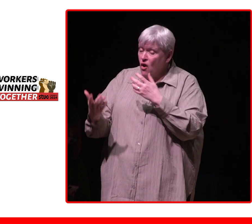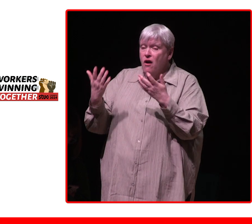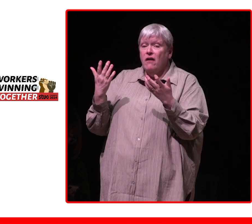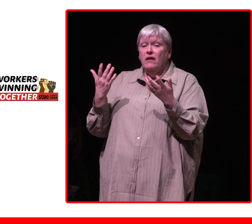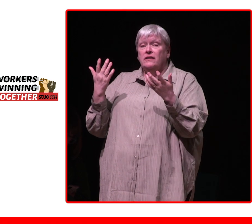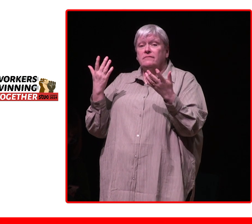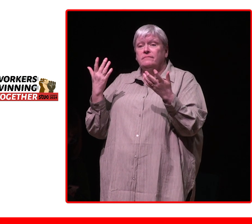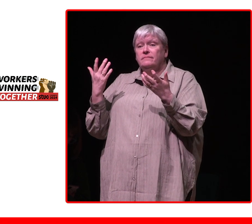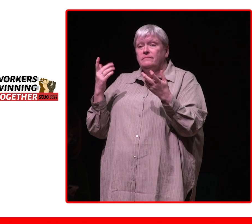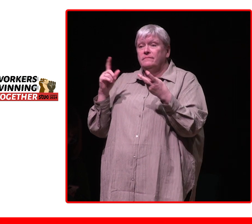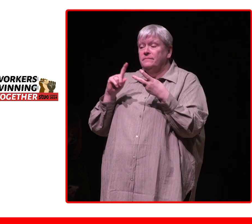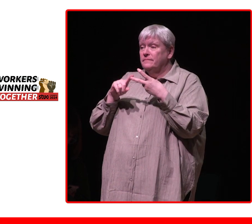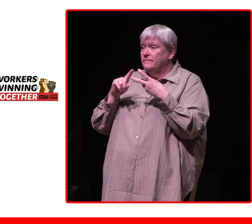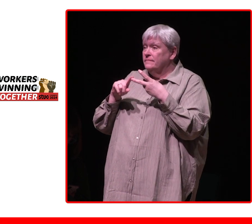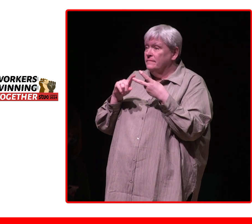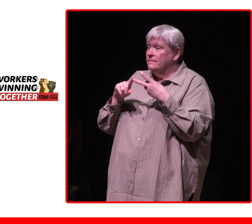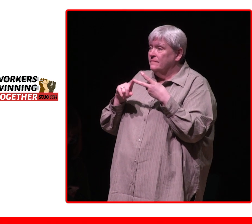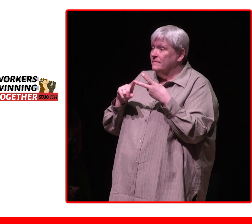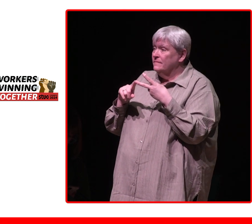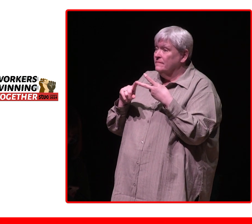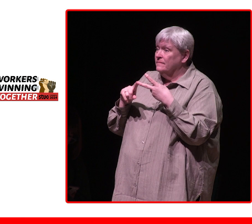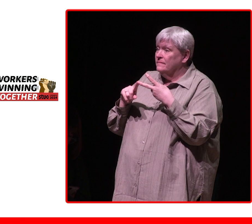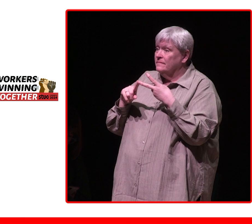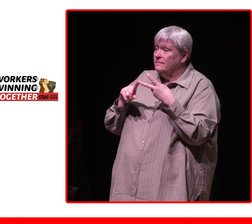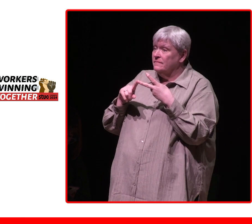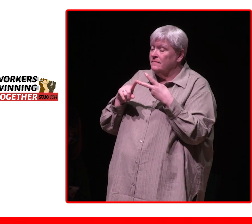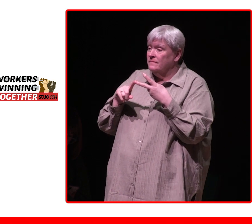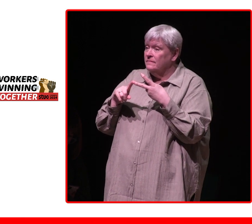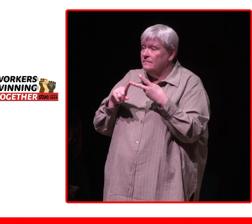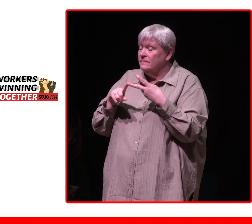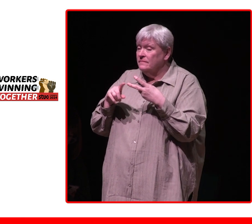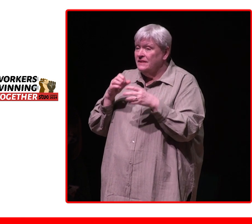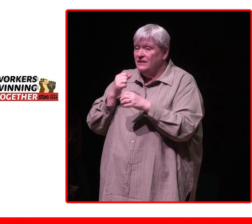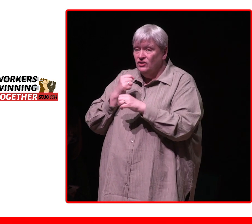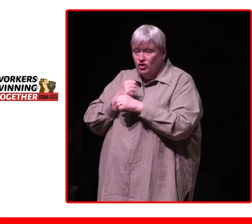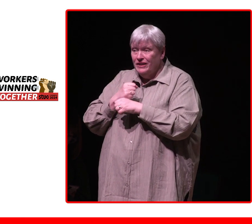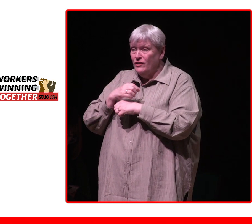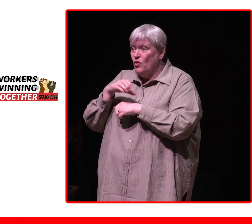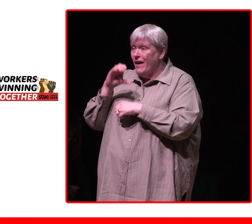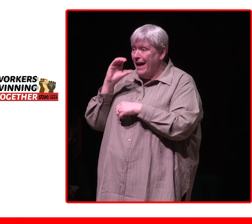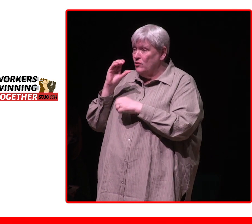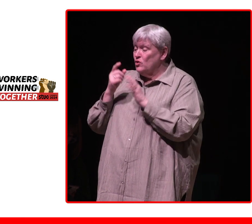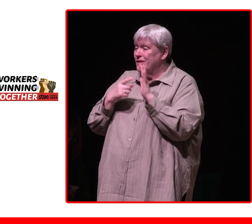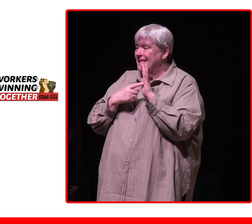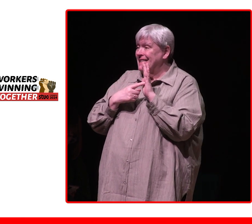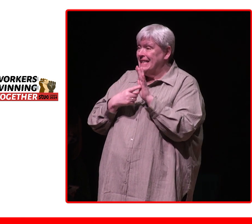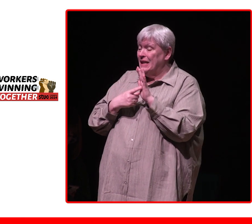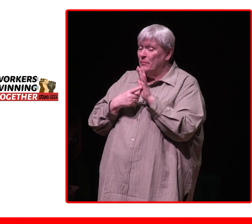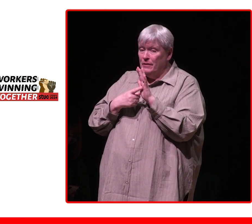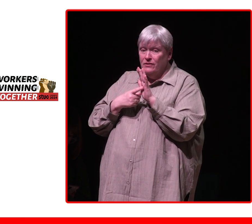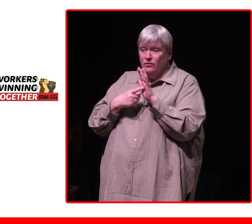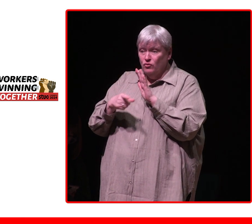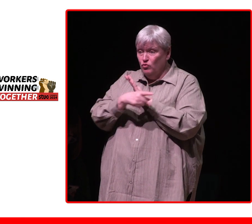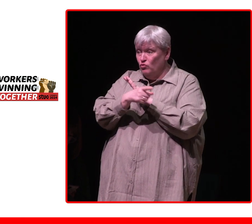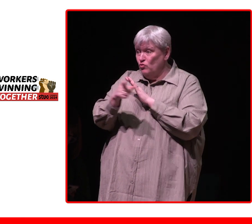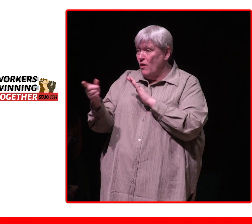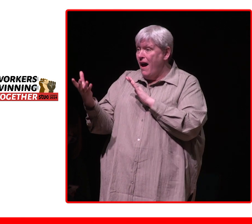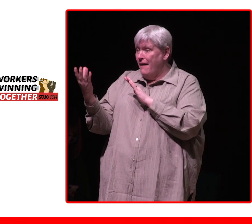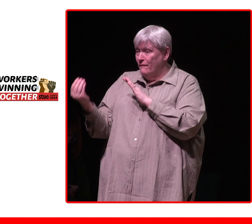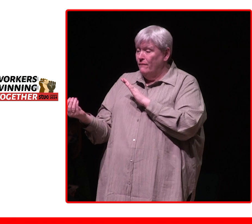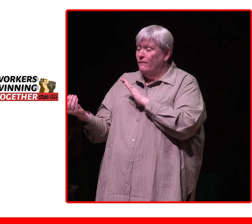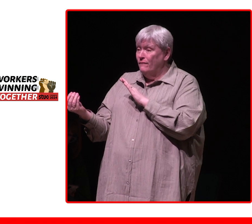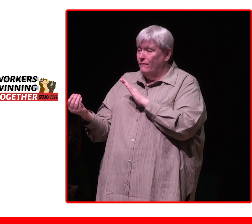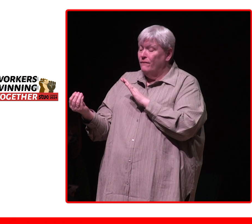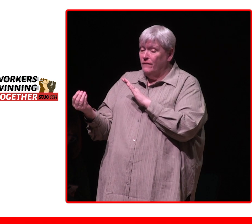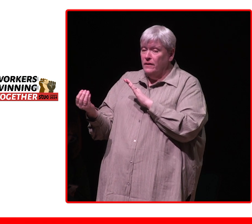and the General Council statement, which should be with delegates. If this